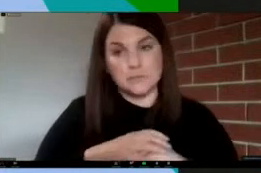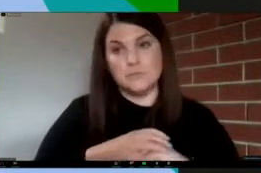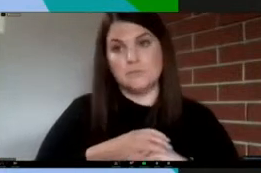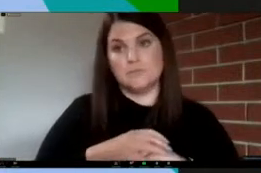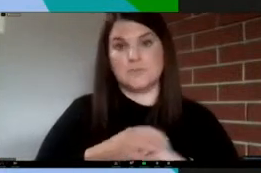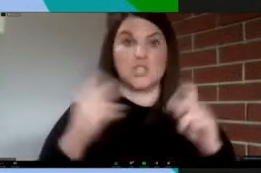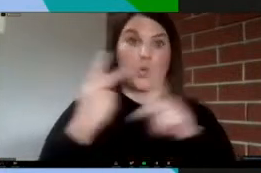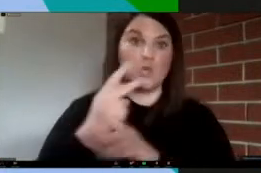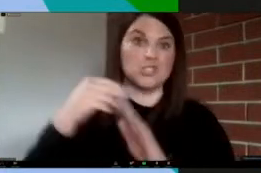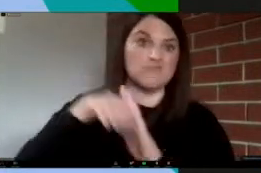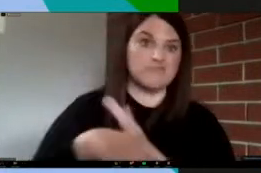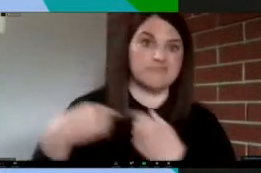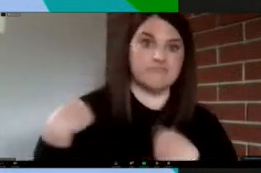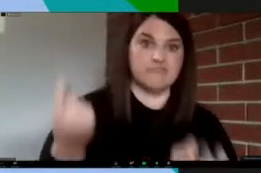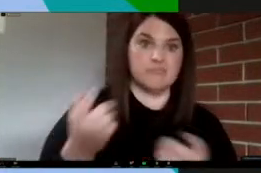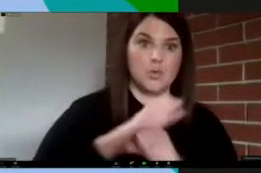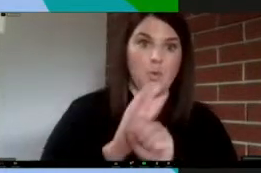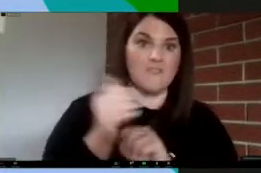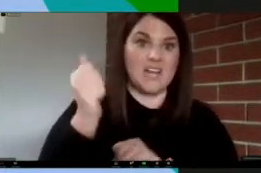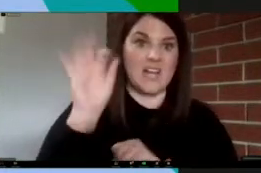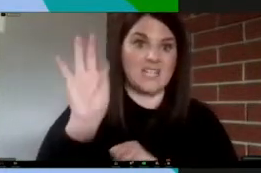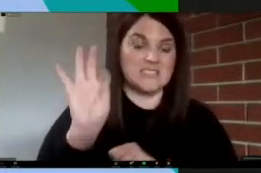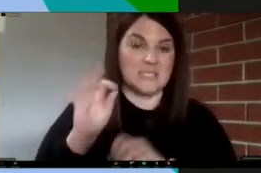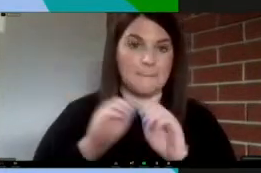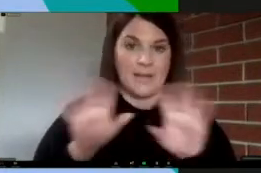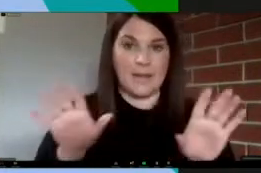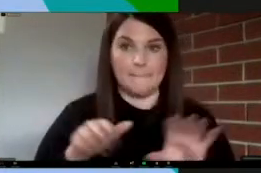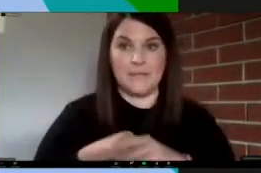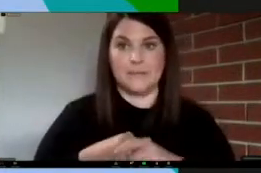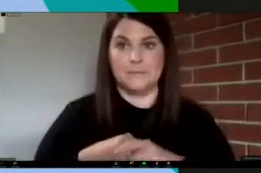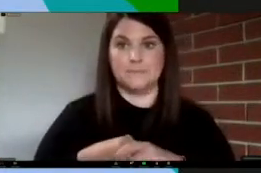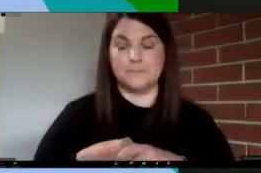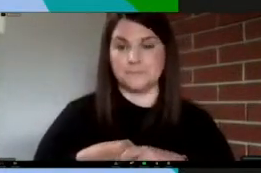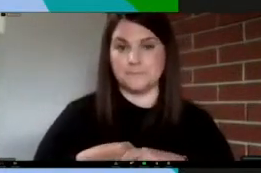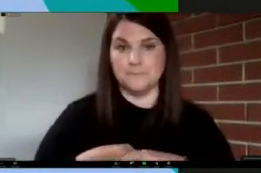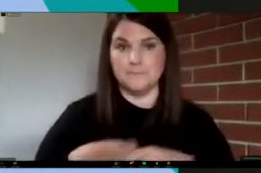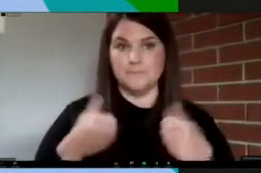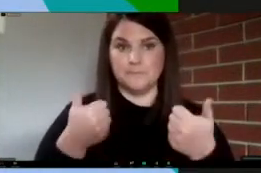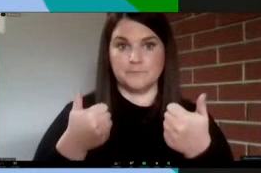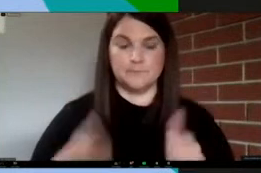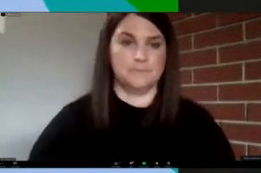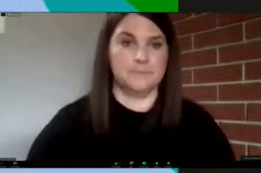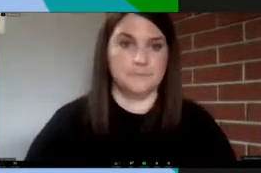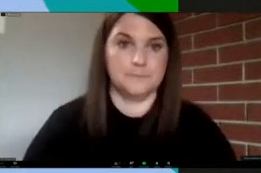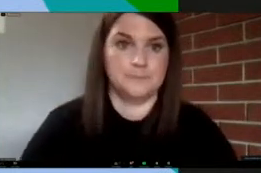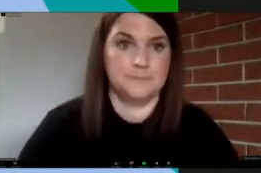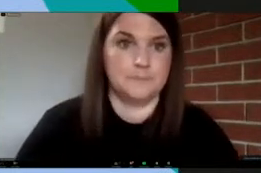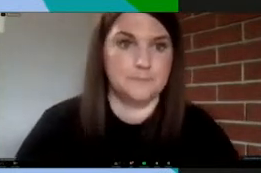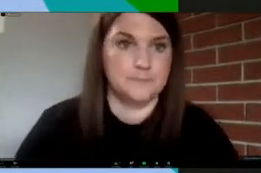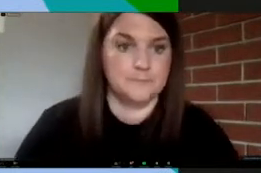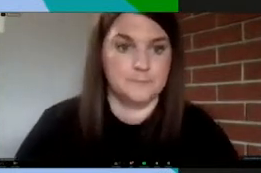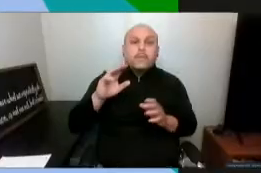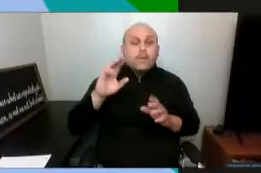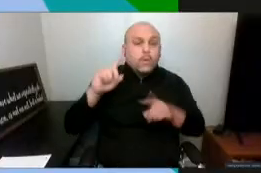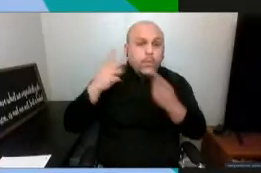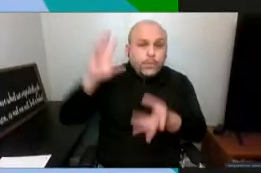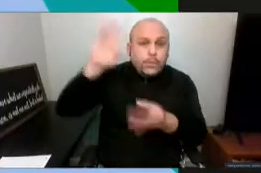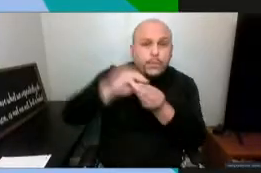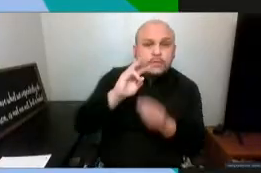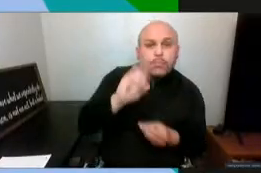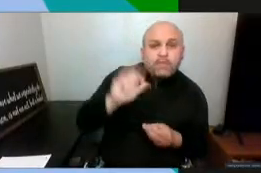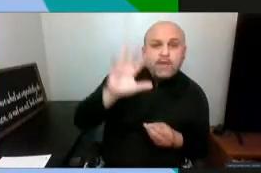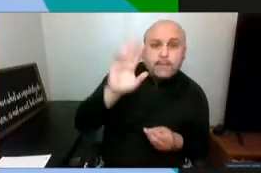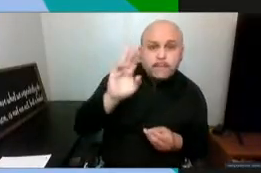worsened during the COVID-19 pandemic. This SAMHSA funding will direct $1.65 billion for substance